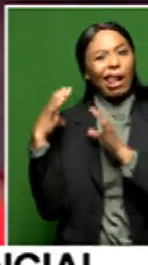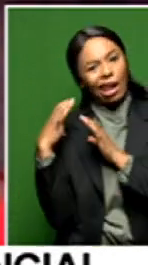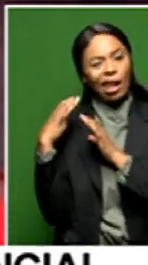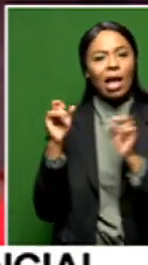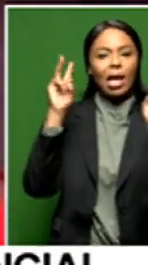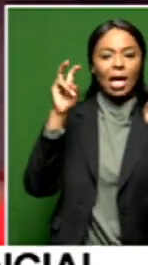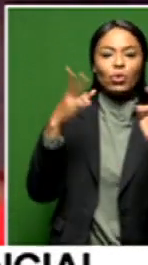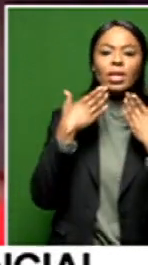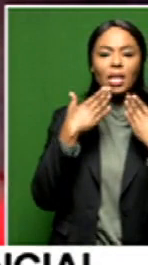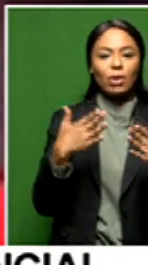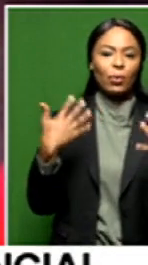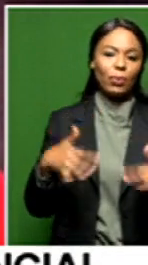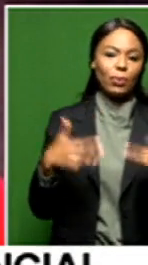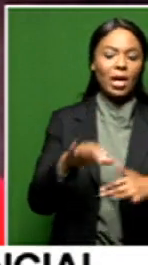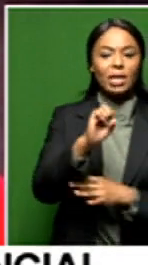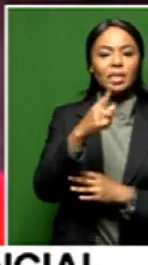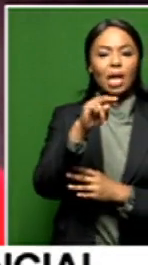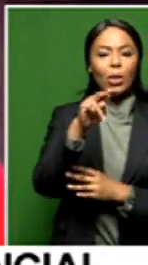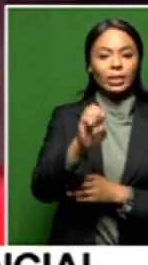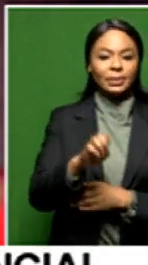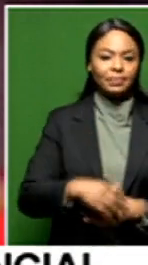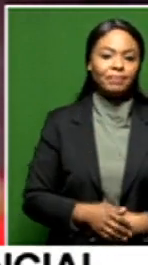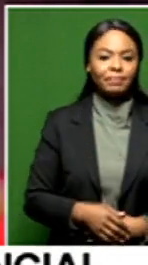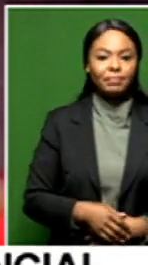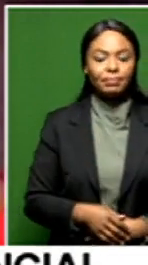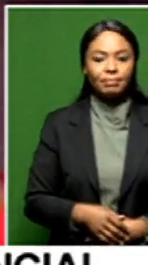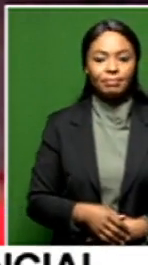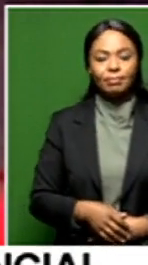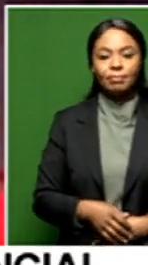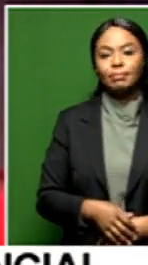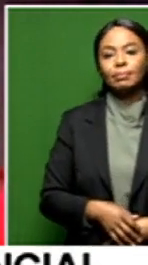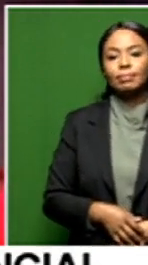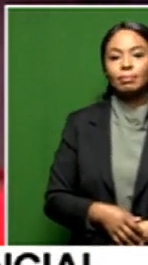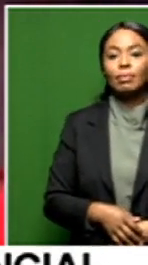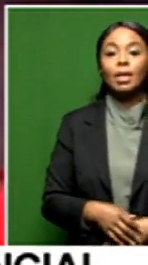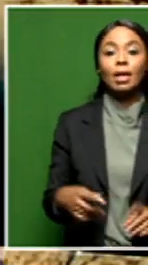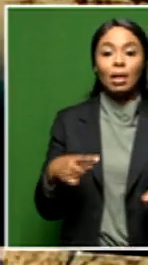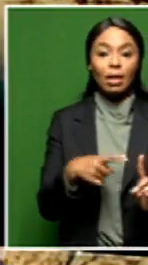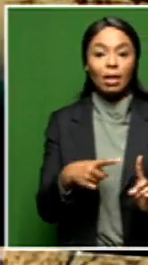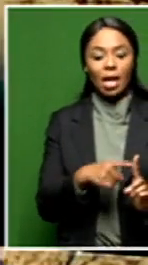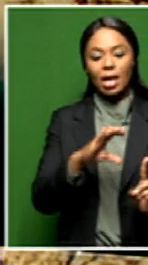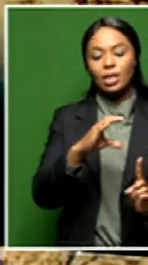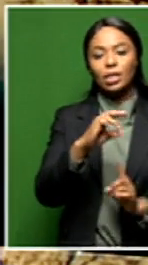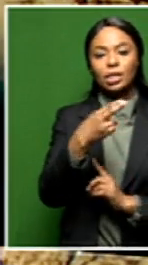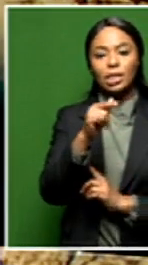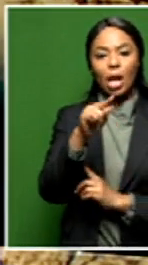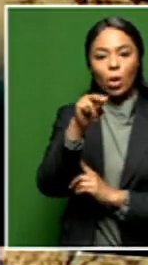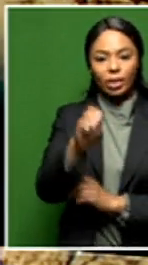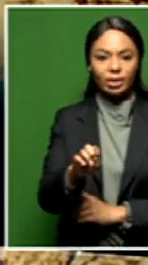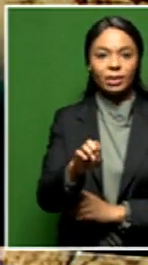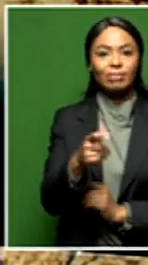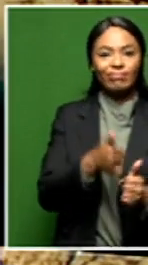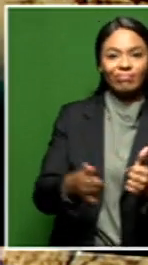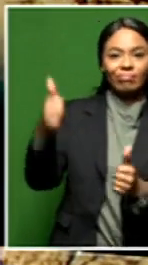Thank you so much, Charlotte, once again. Thank you so much. We just spoke to Charlotte Nsubuga-Mukasa, the head of Momentum